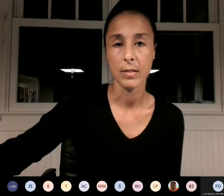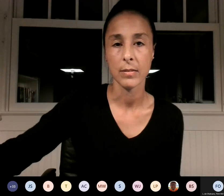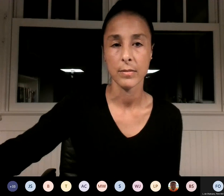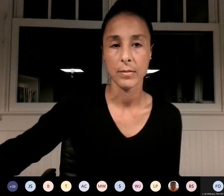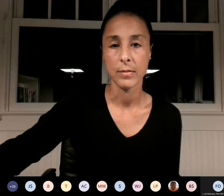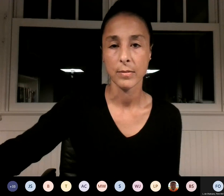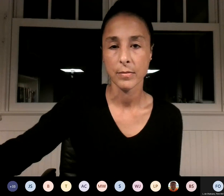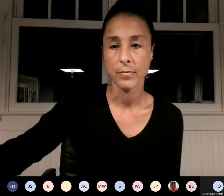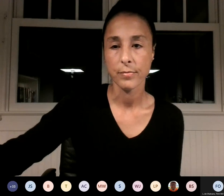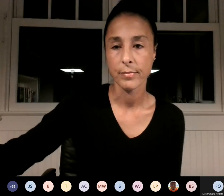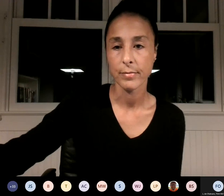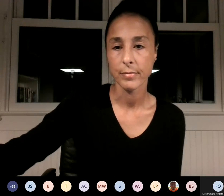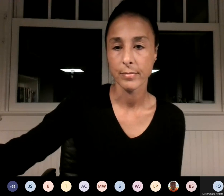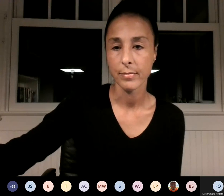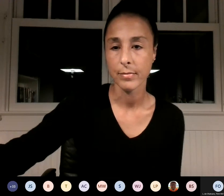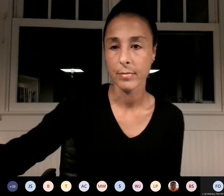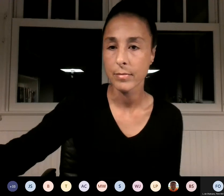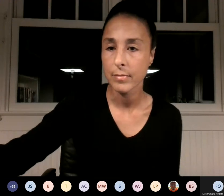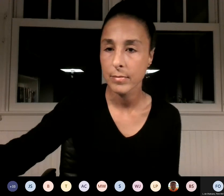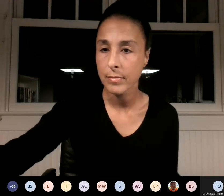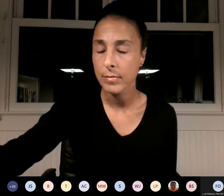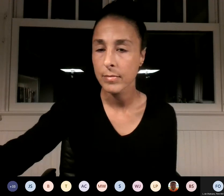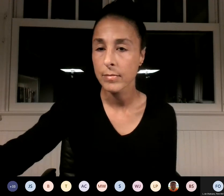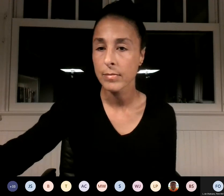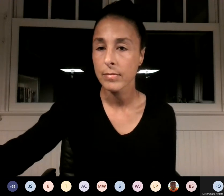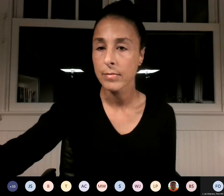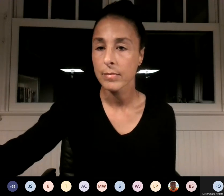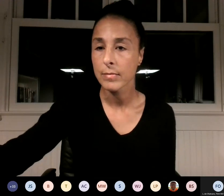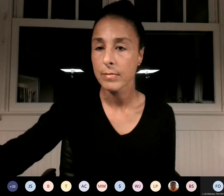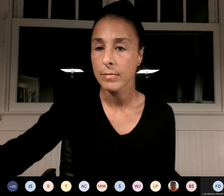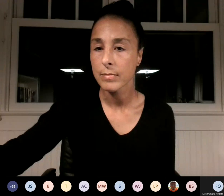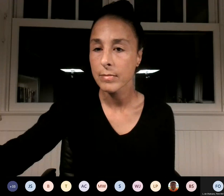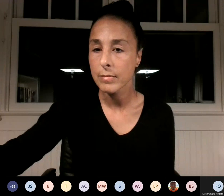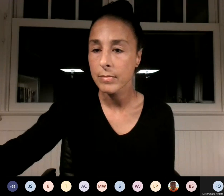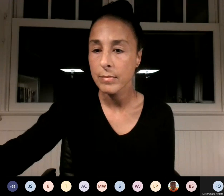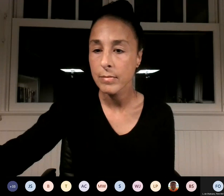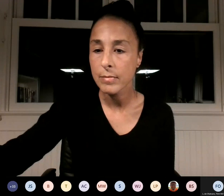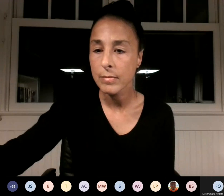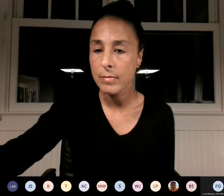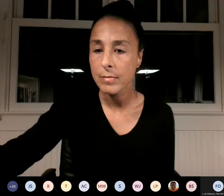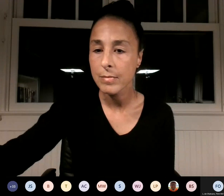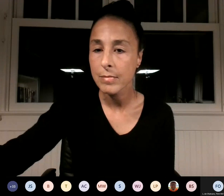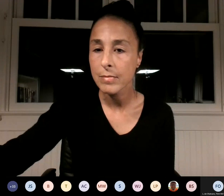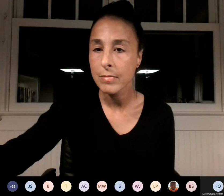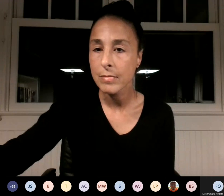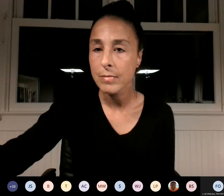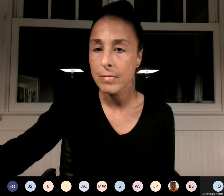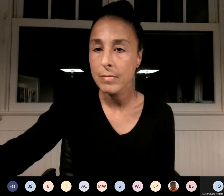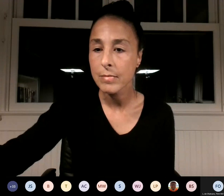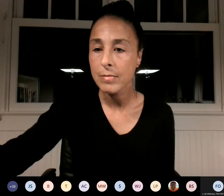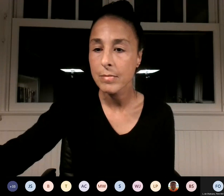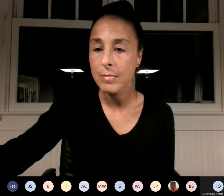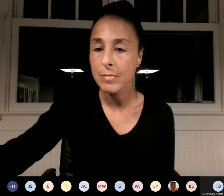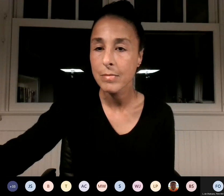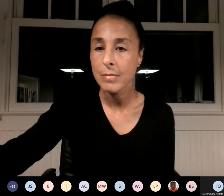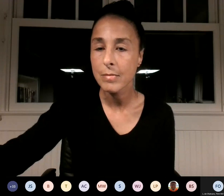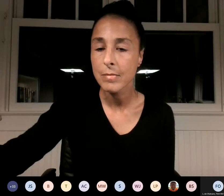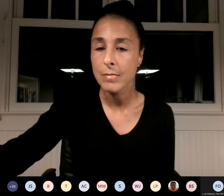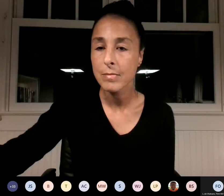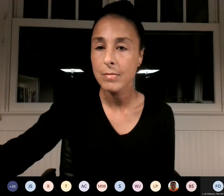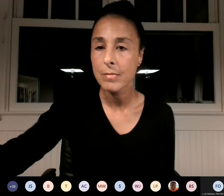Okay, looks like we have at the top of my list, we have Philip, I think it says,